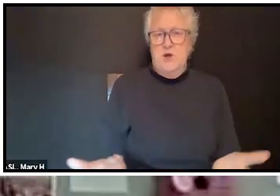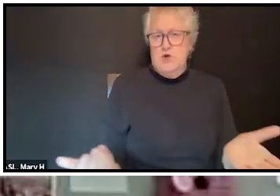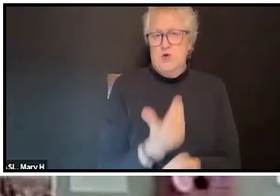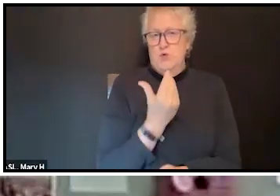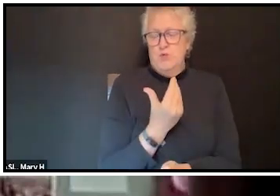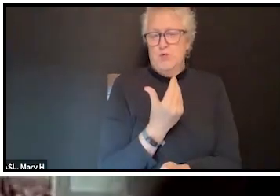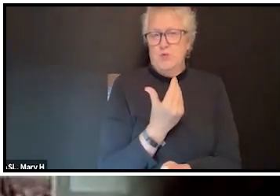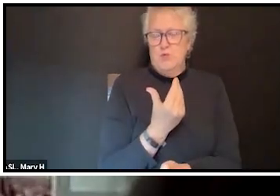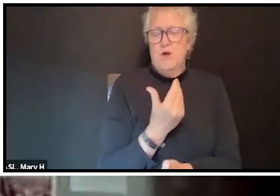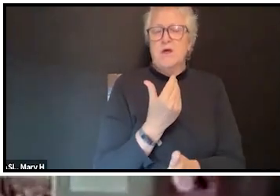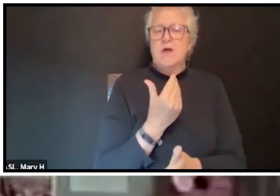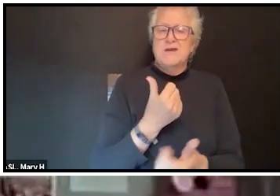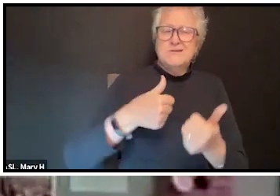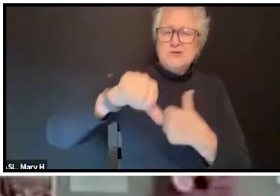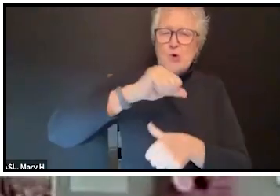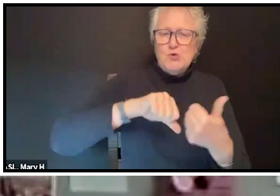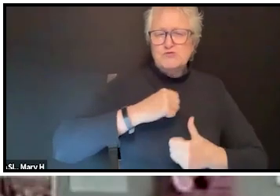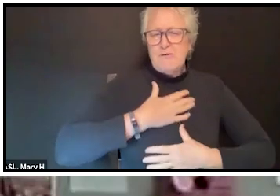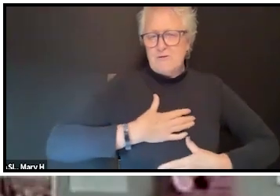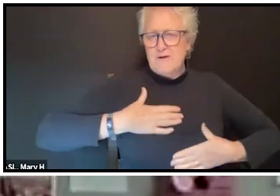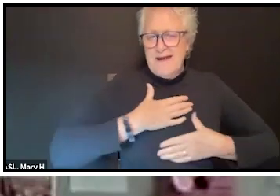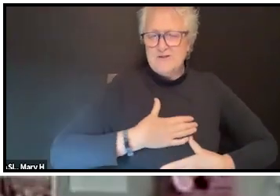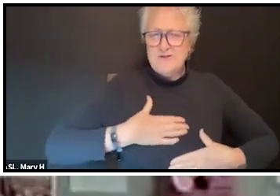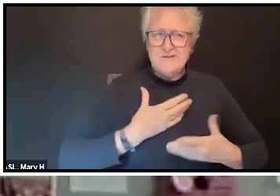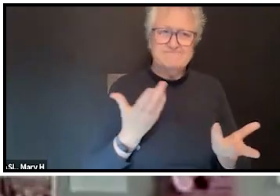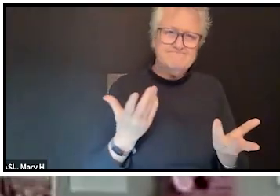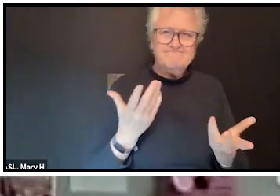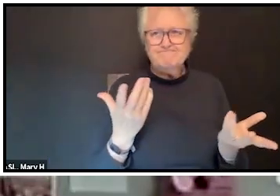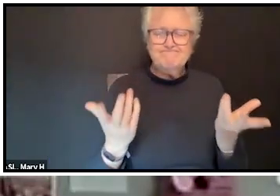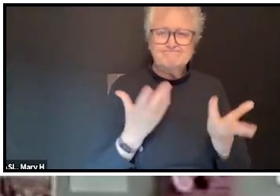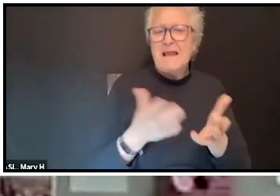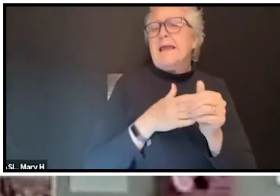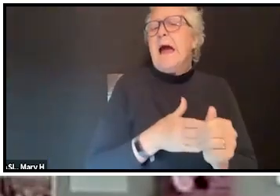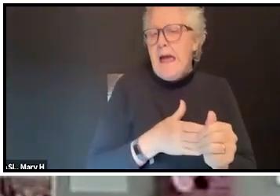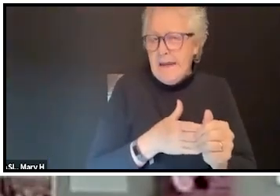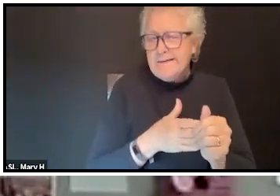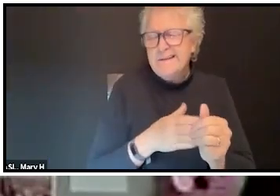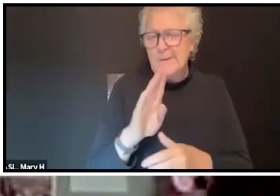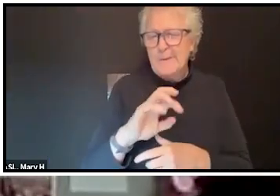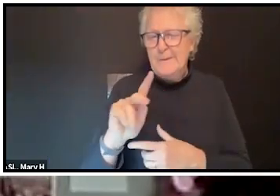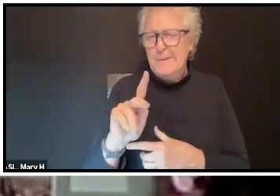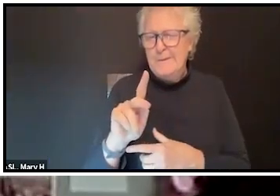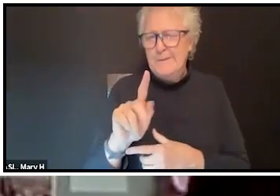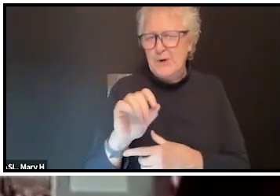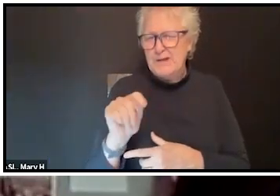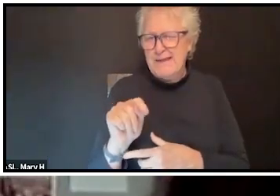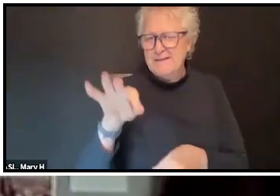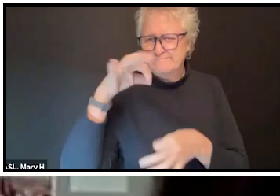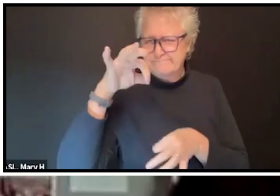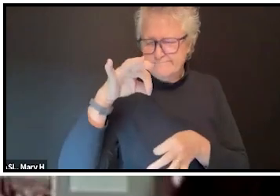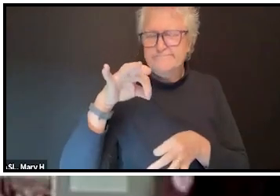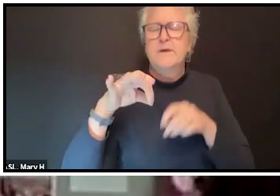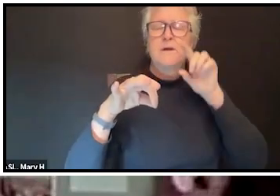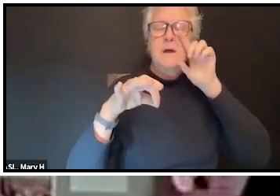guide booklet. And this will be a great online resource, but we'll also have